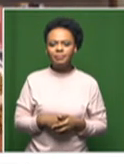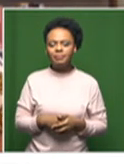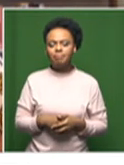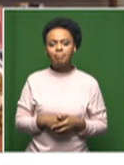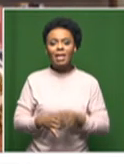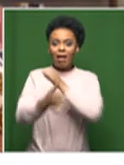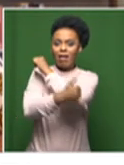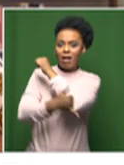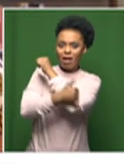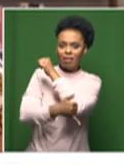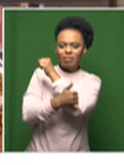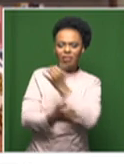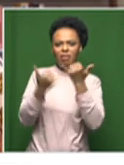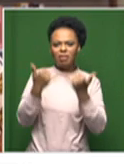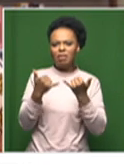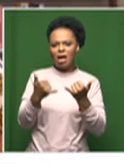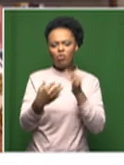a country that loves slogans.